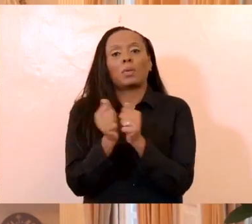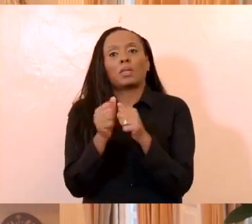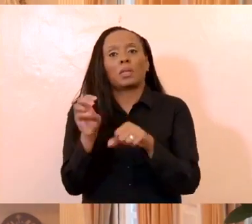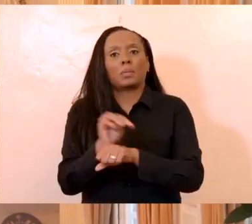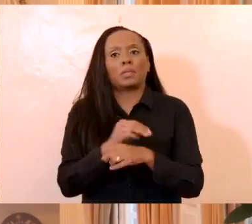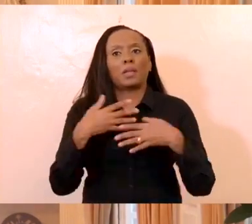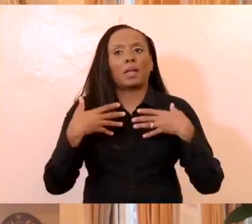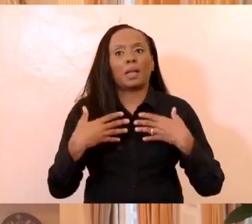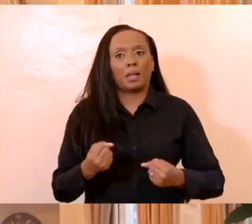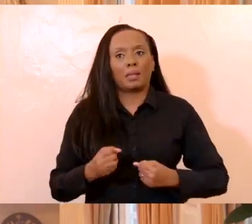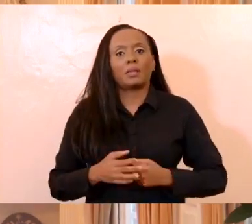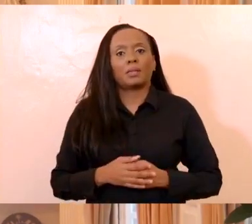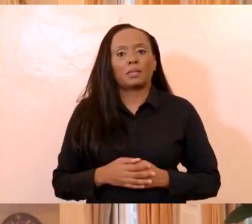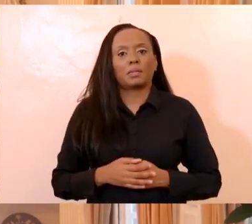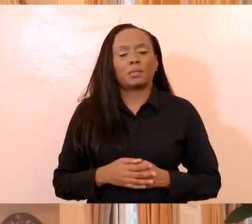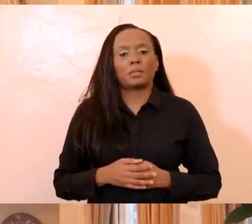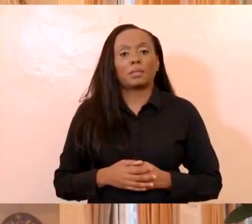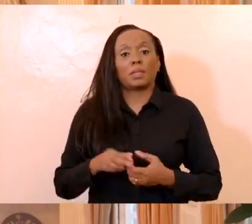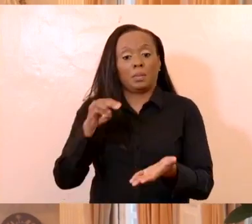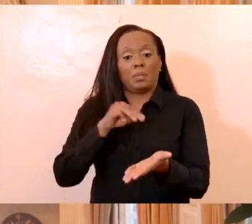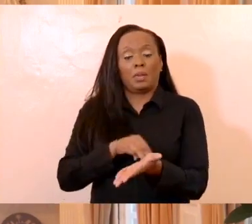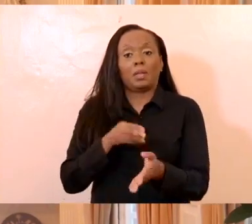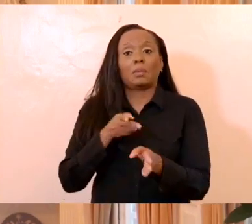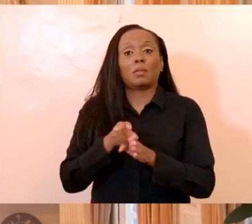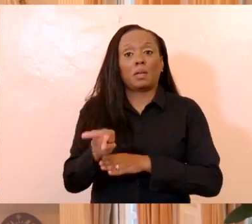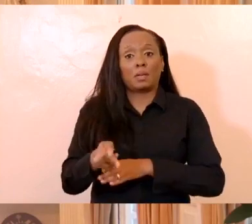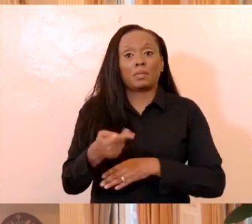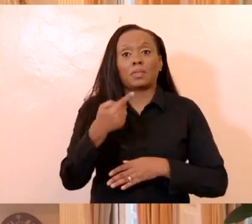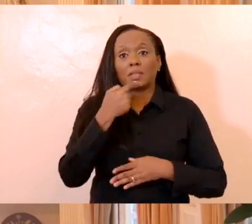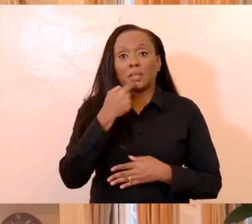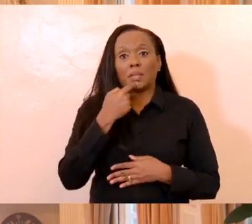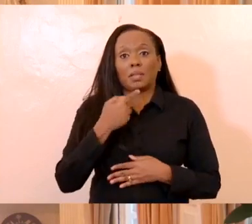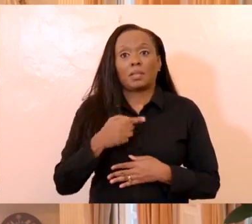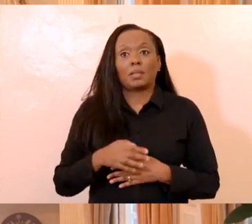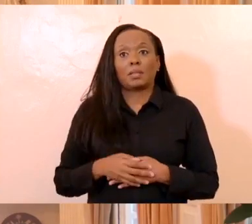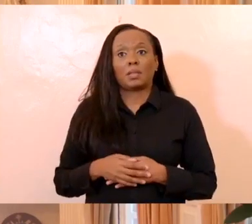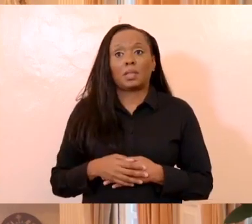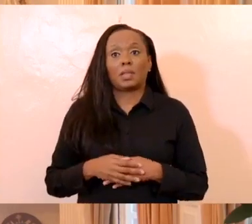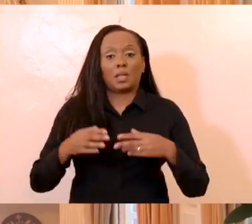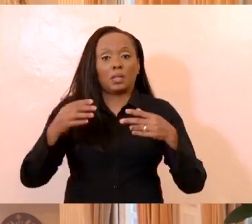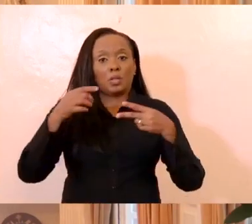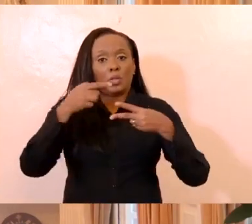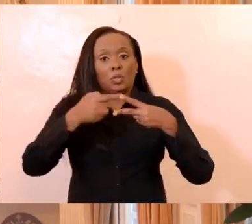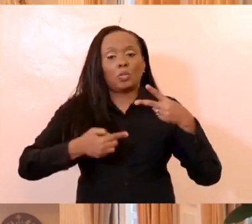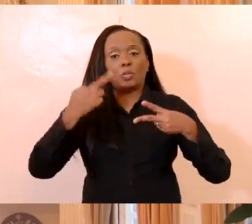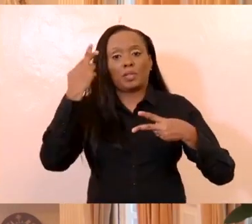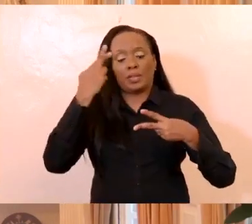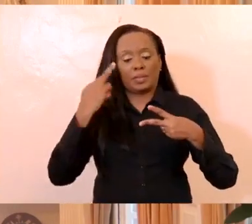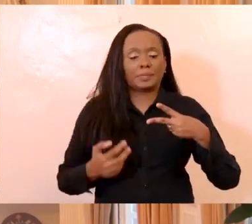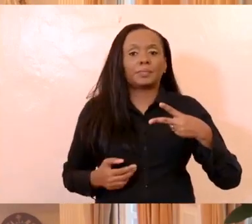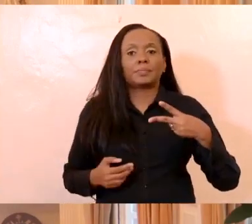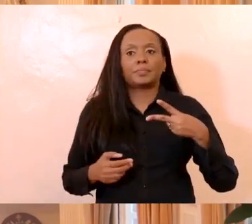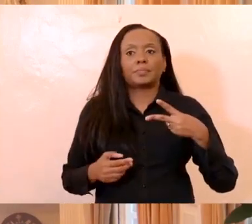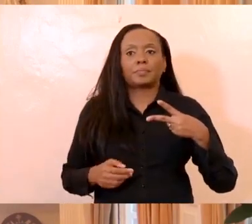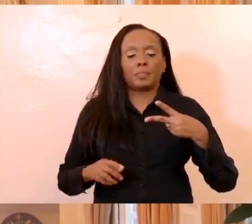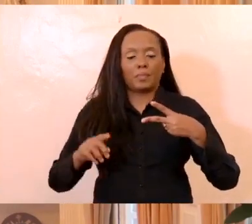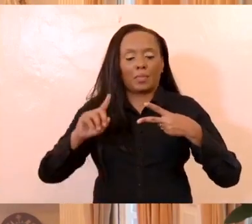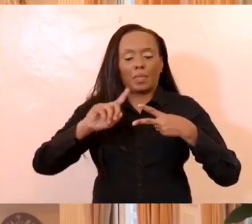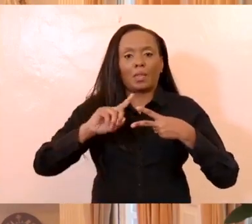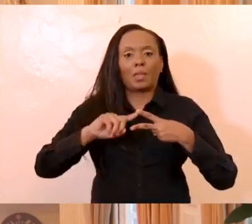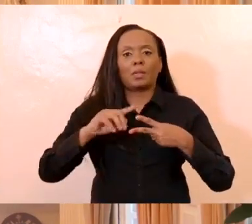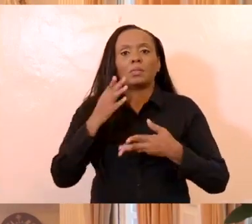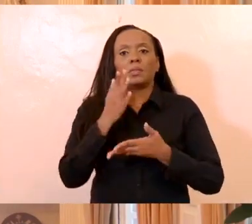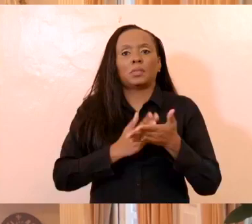Wellness, the medical professionals have advised that based on two factors. One, some of the cases that we